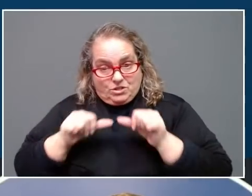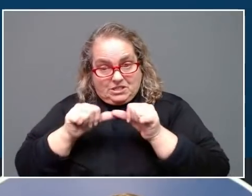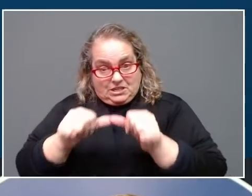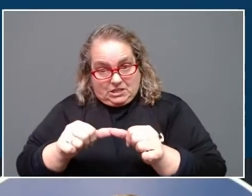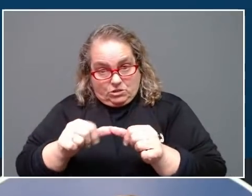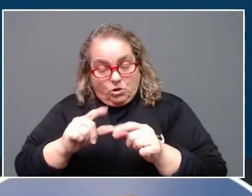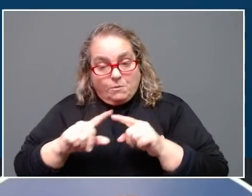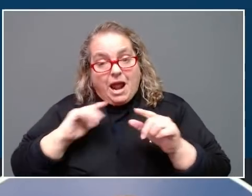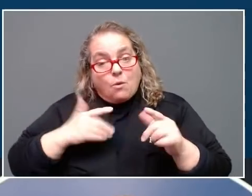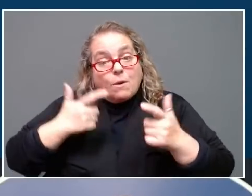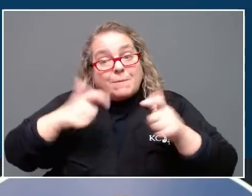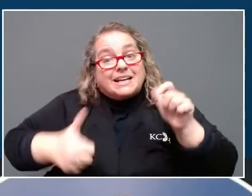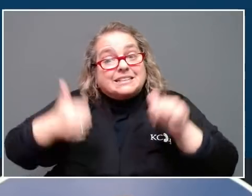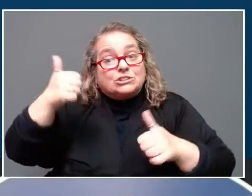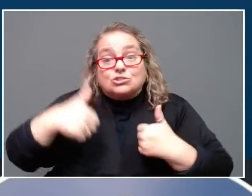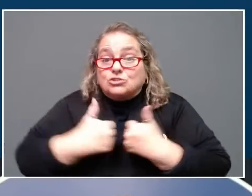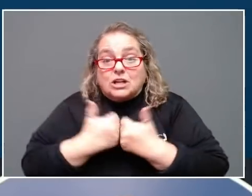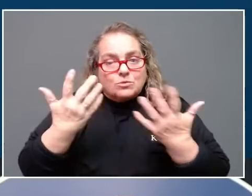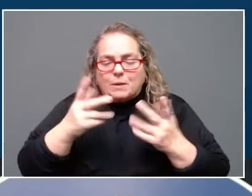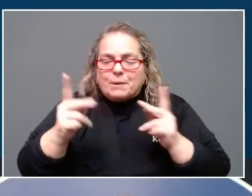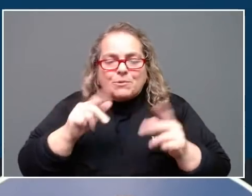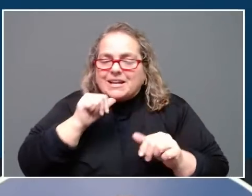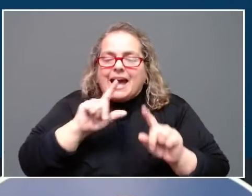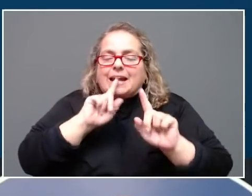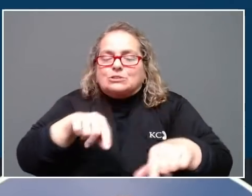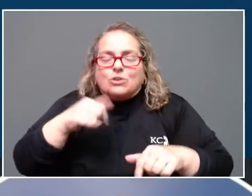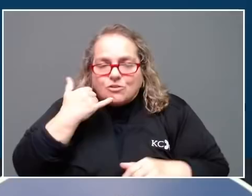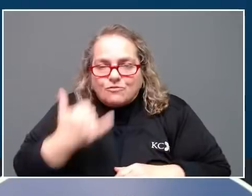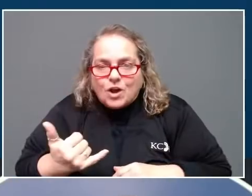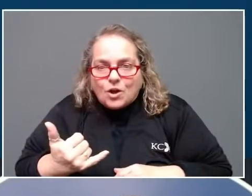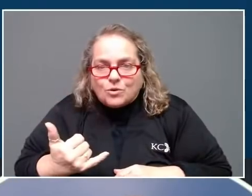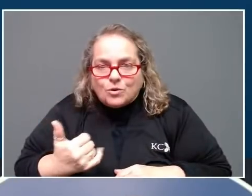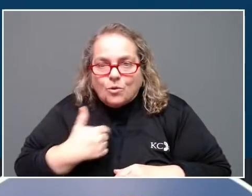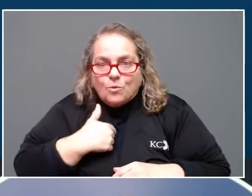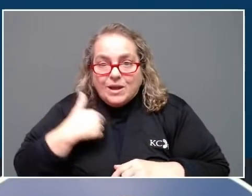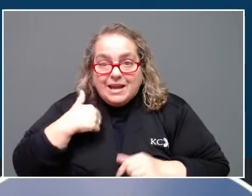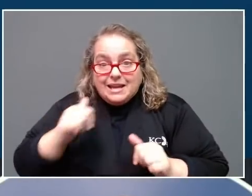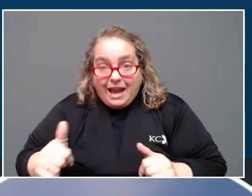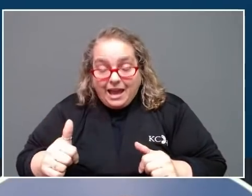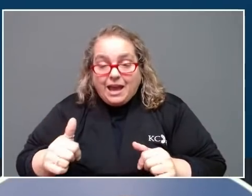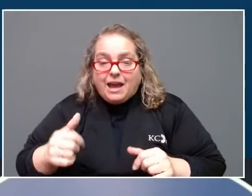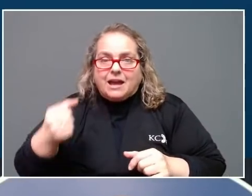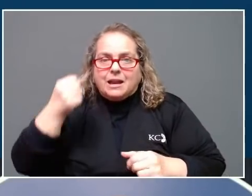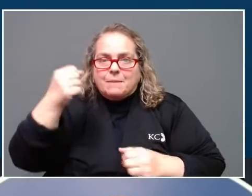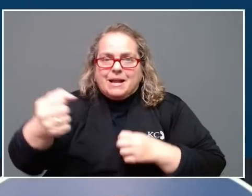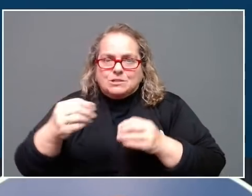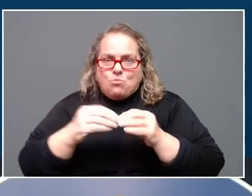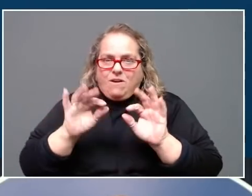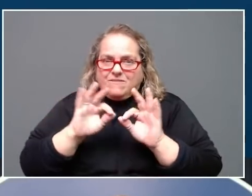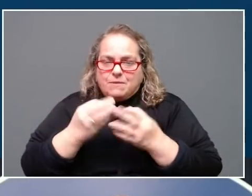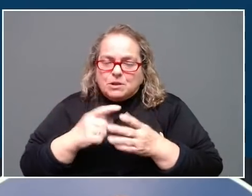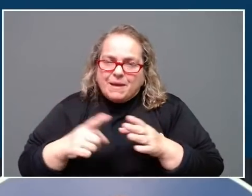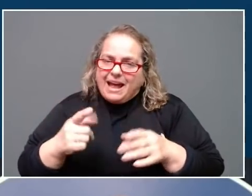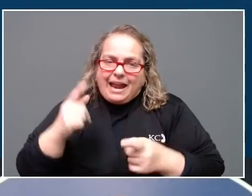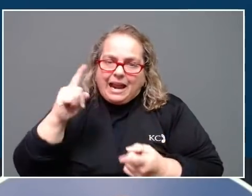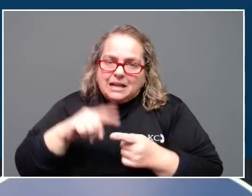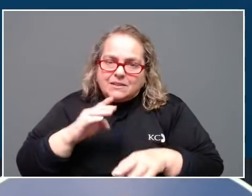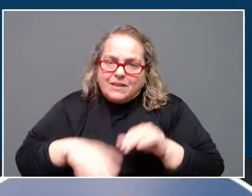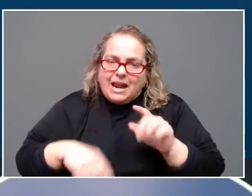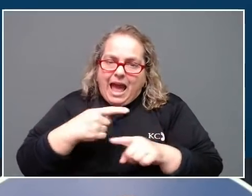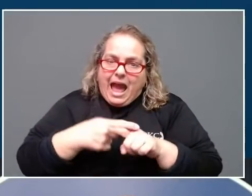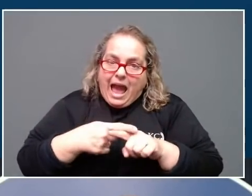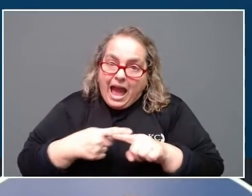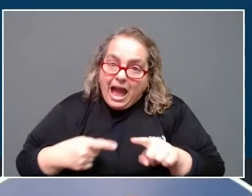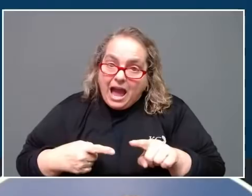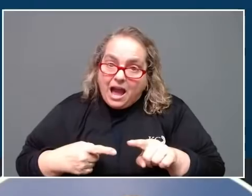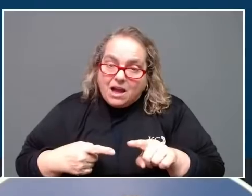not picking up the phone. We can place a lot more families, but typically less than half, sometimes significantly less